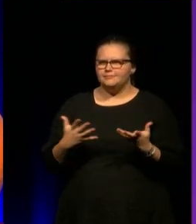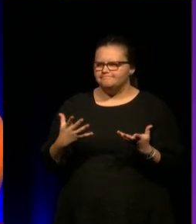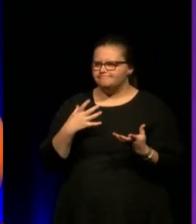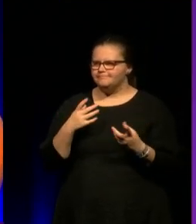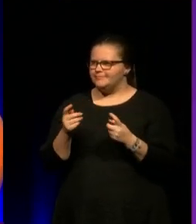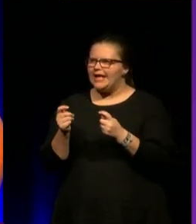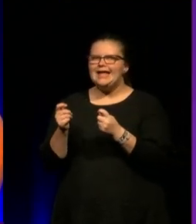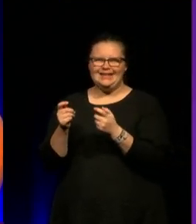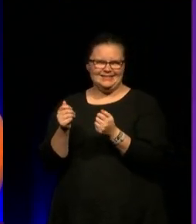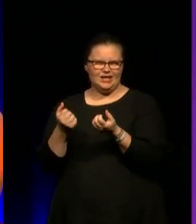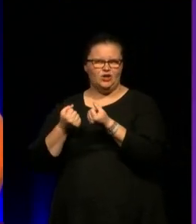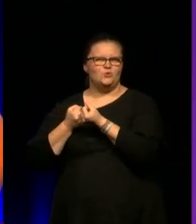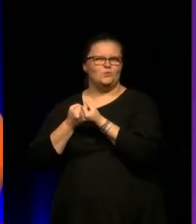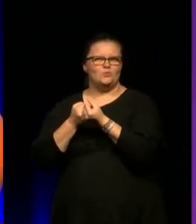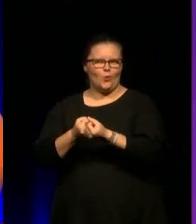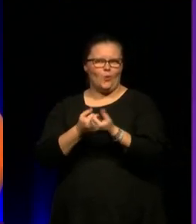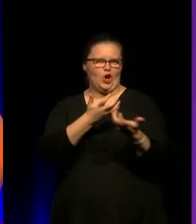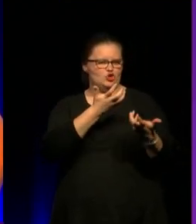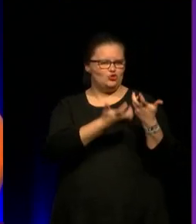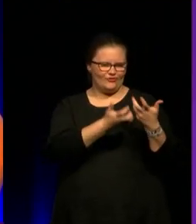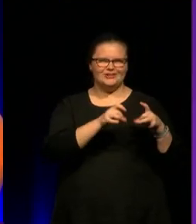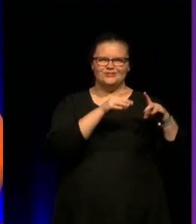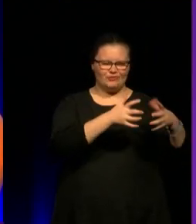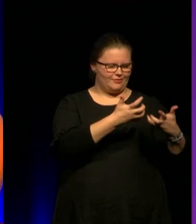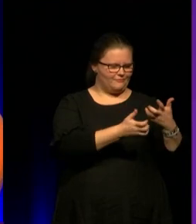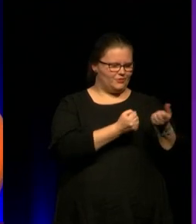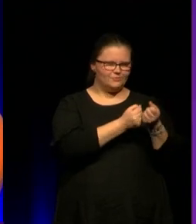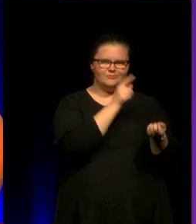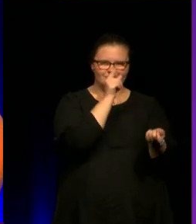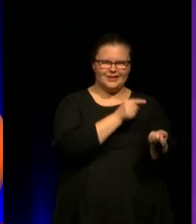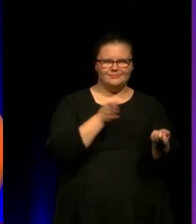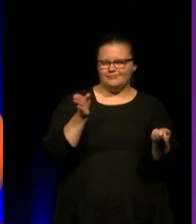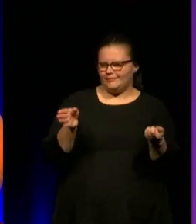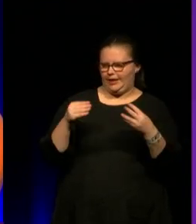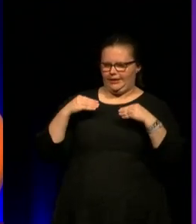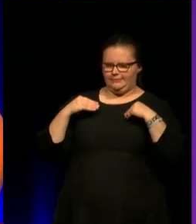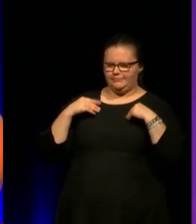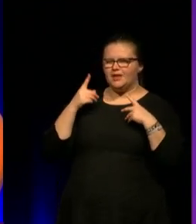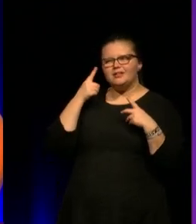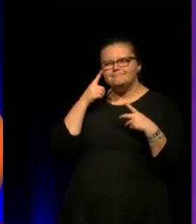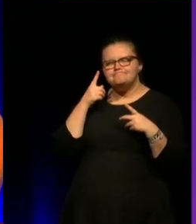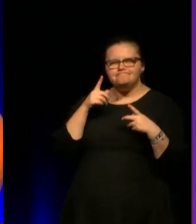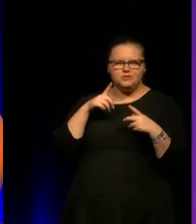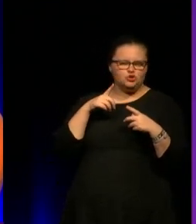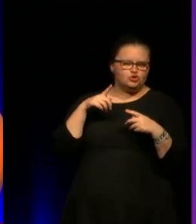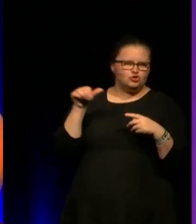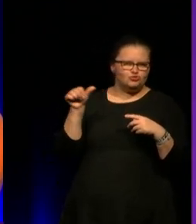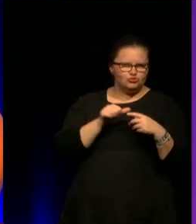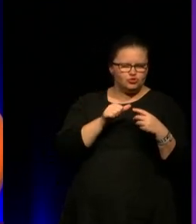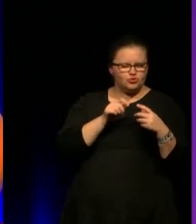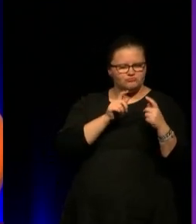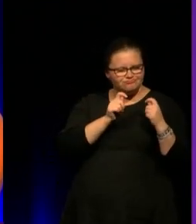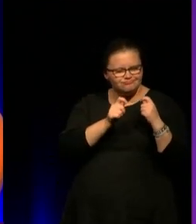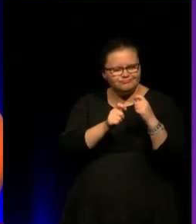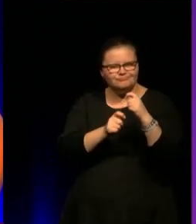to support universities than it is to support companies. And I think that should continue to evolve. Mm. Universities are great and I'm all for